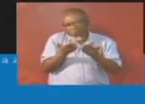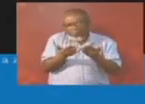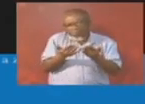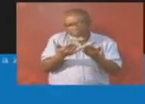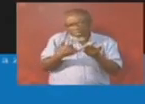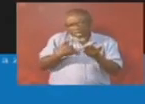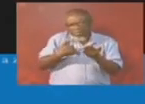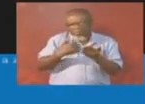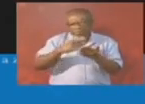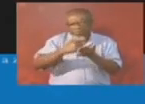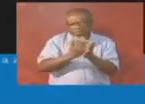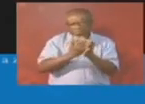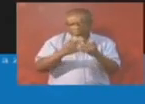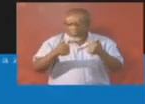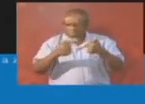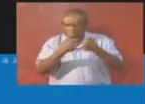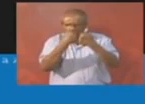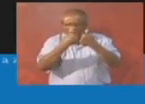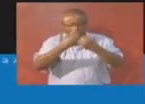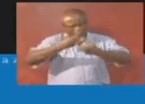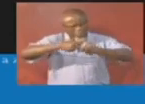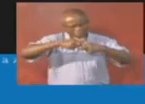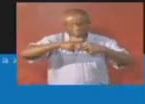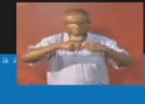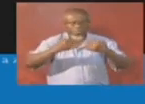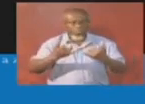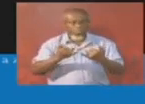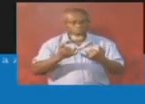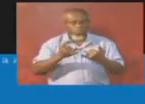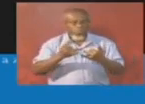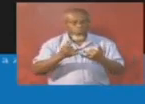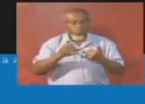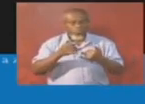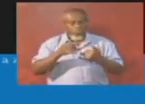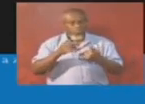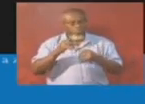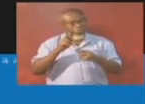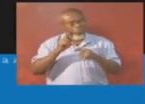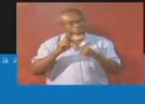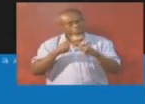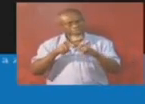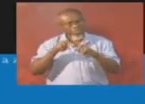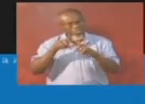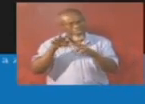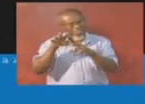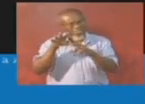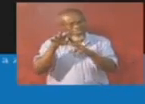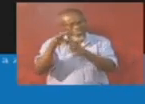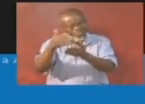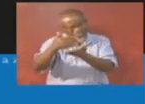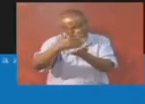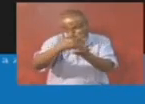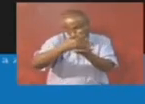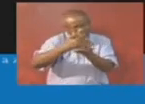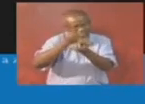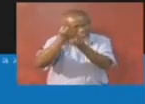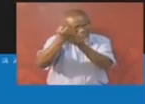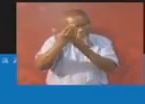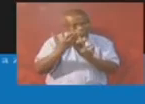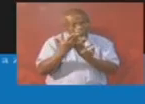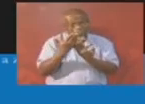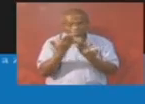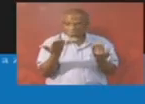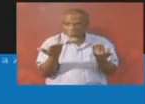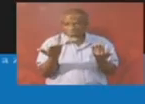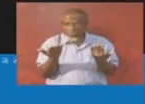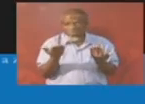some instances has crashed, and it has been difficult to gather information and disseminate information and gather data. Can someone shed some